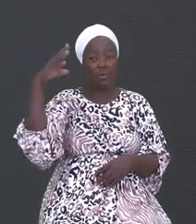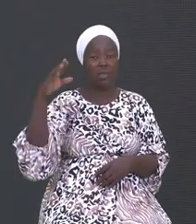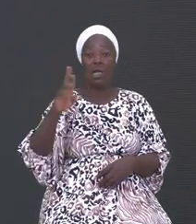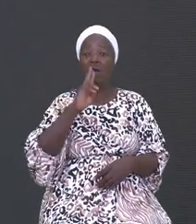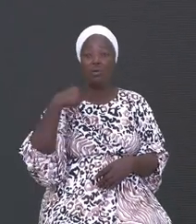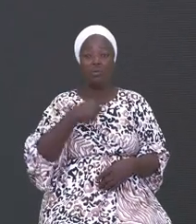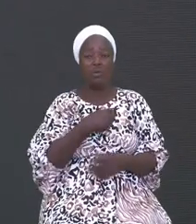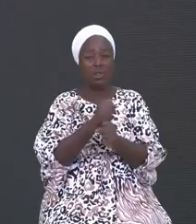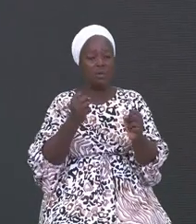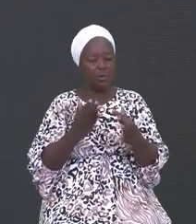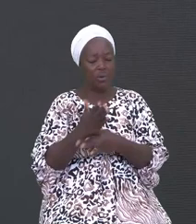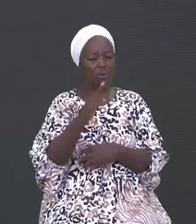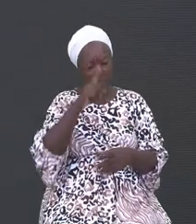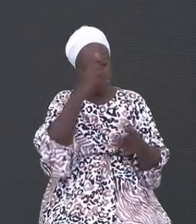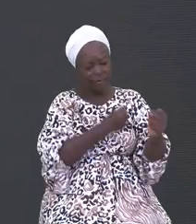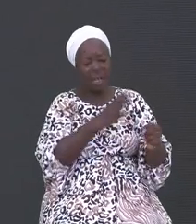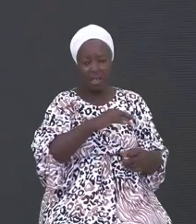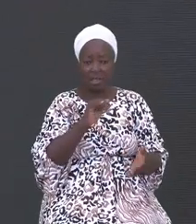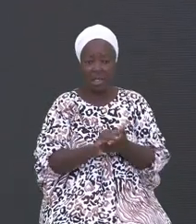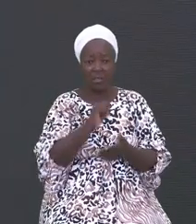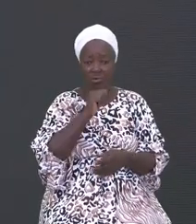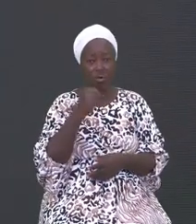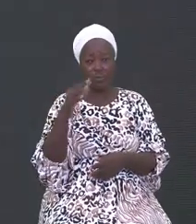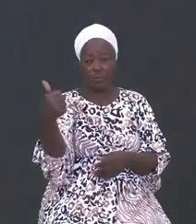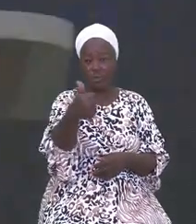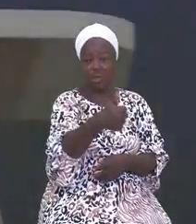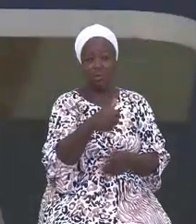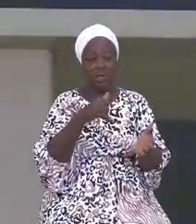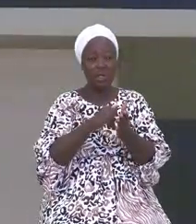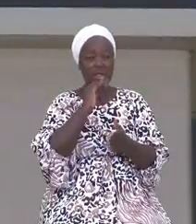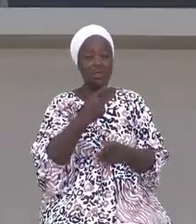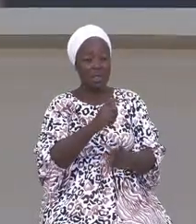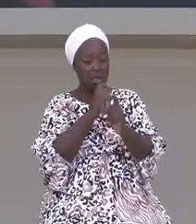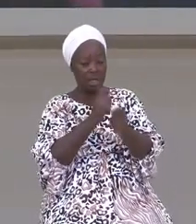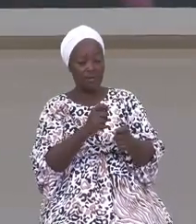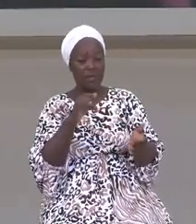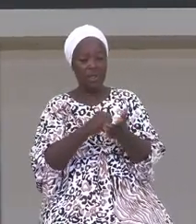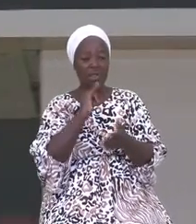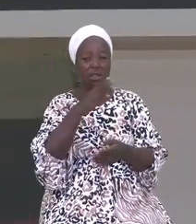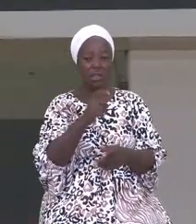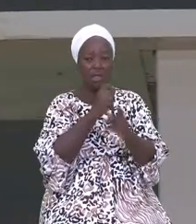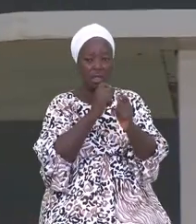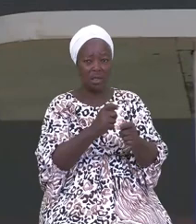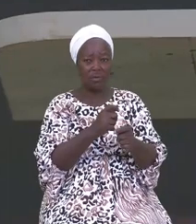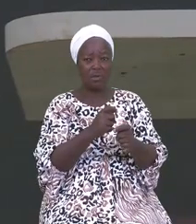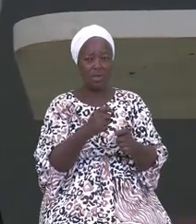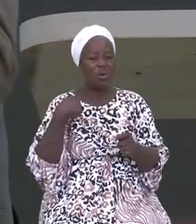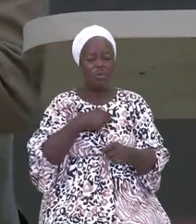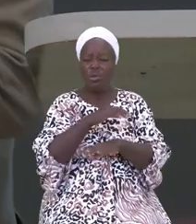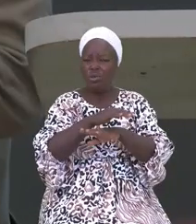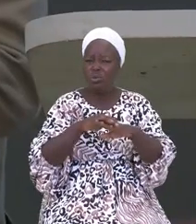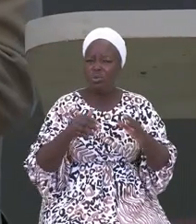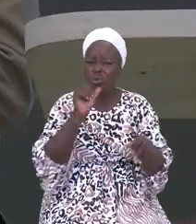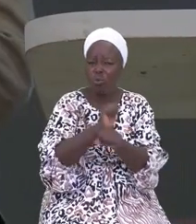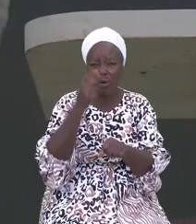faith. And that not of yourself, it is the gift." It is the gift. We don't work